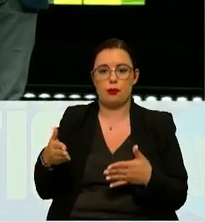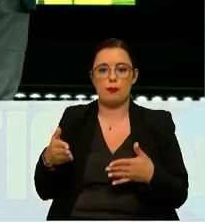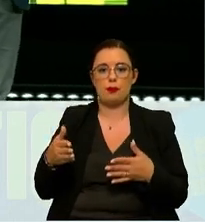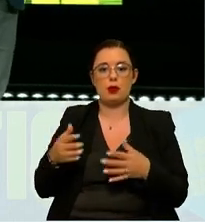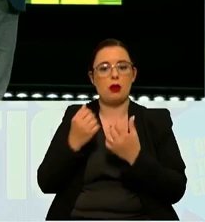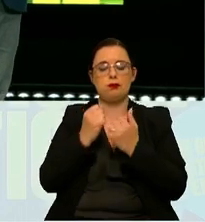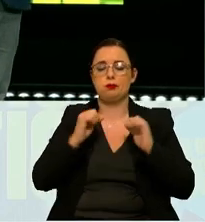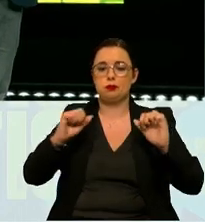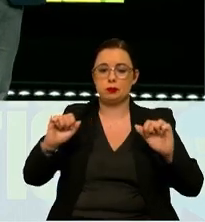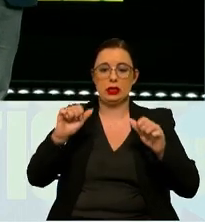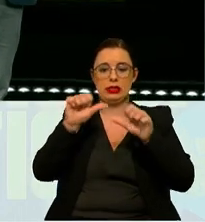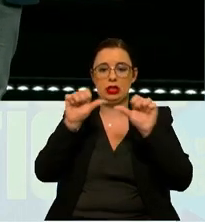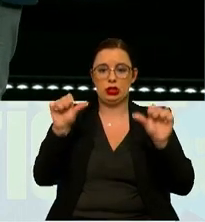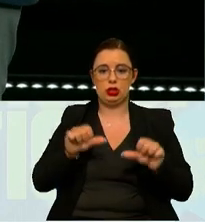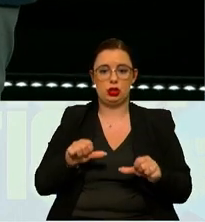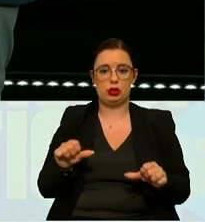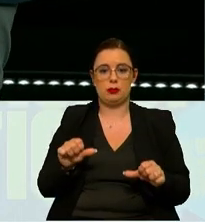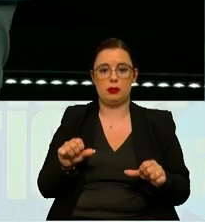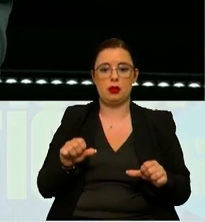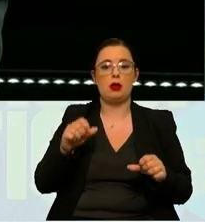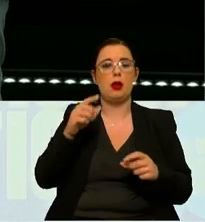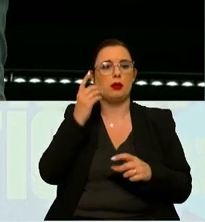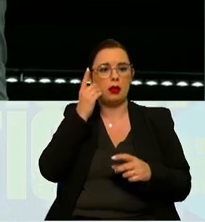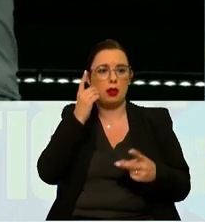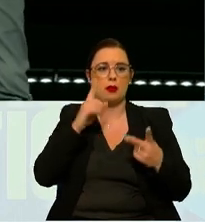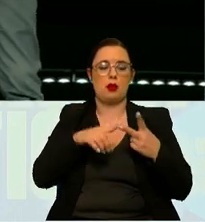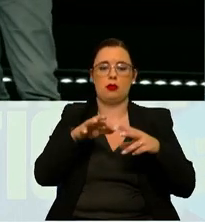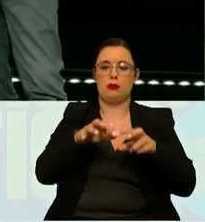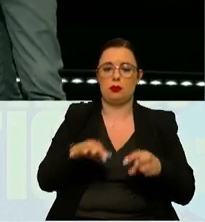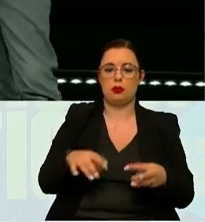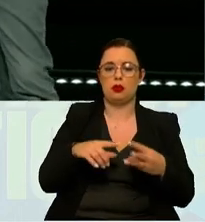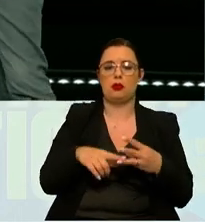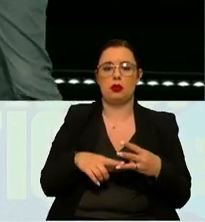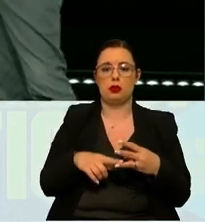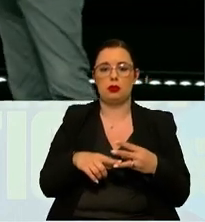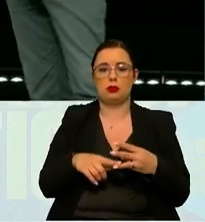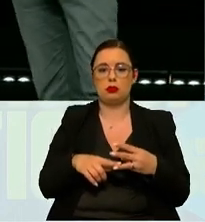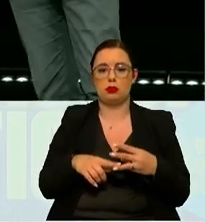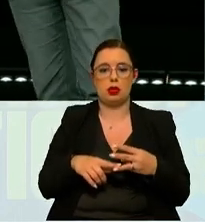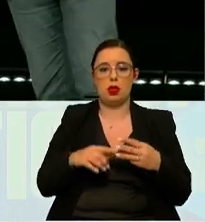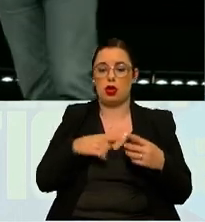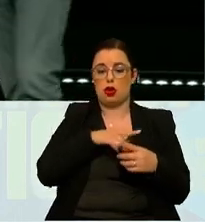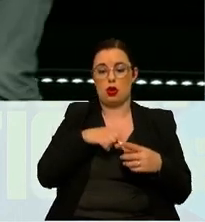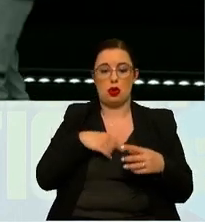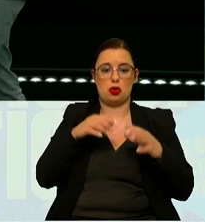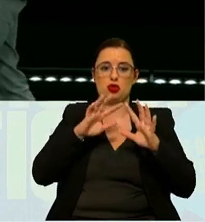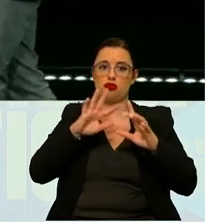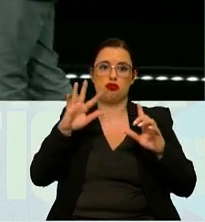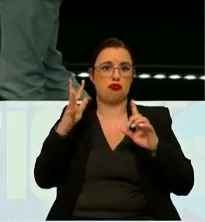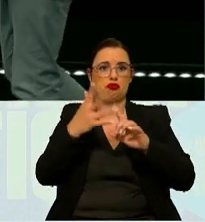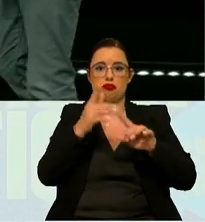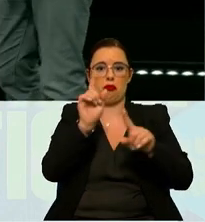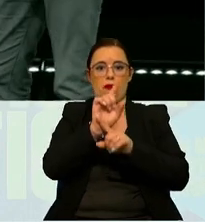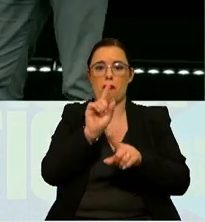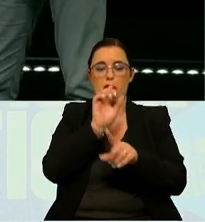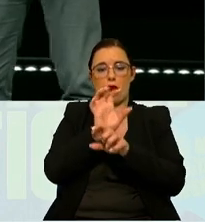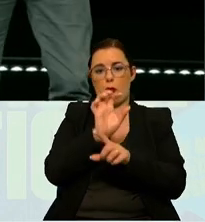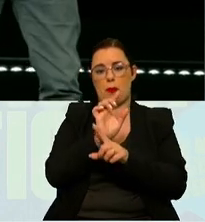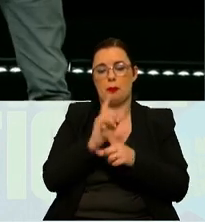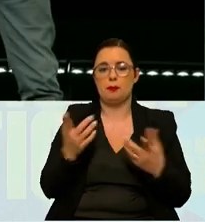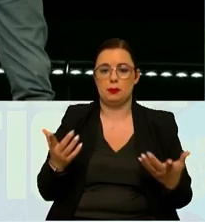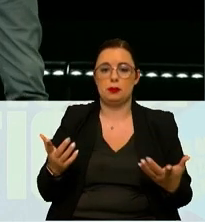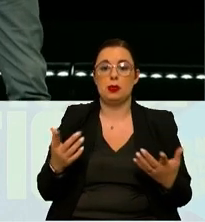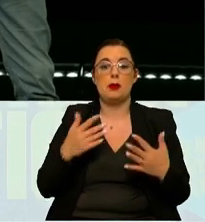autonomous systems that go beyond the screen, beyond the phone, beyond the computer, and just can navigate the environment the same way we do it, but also